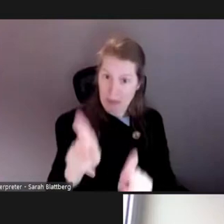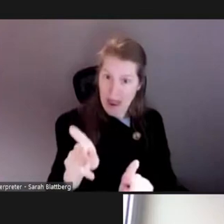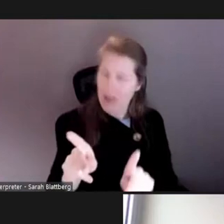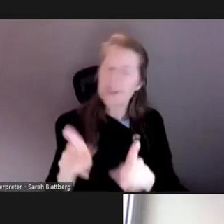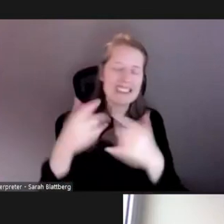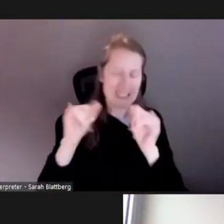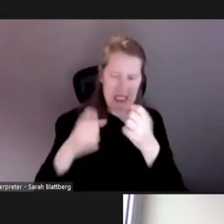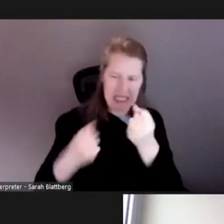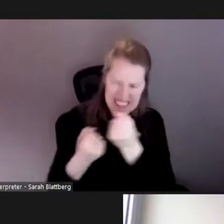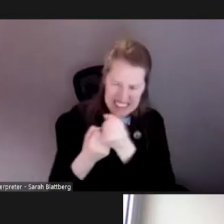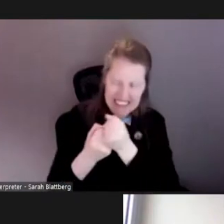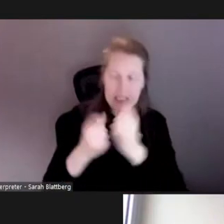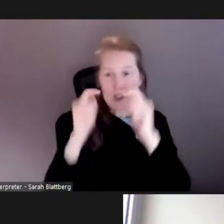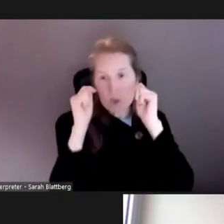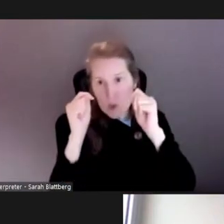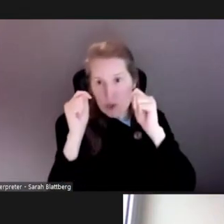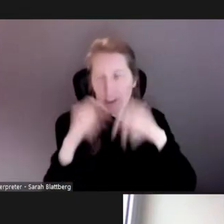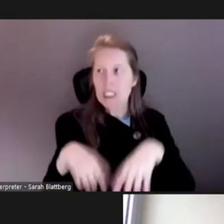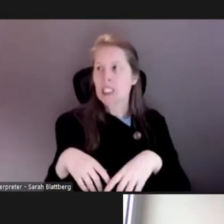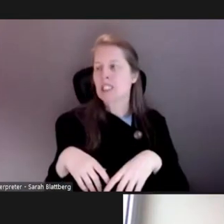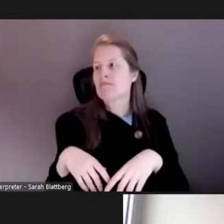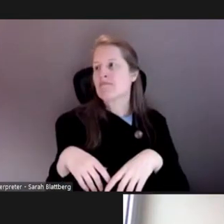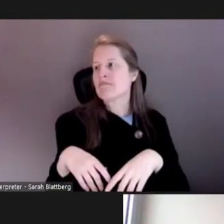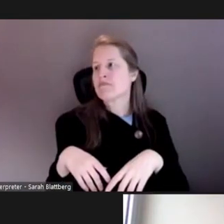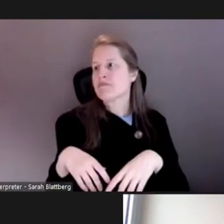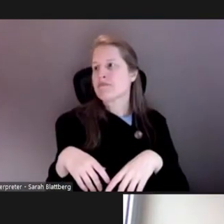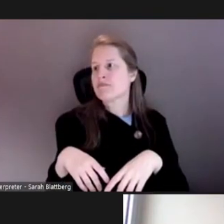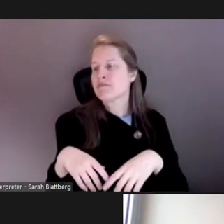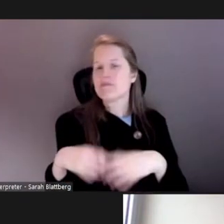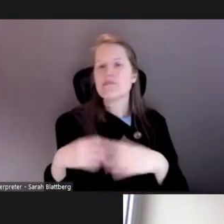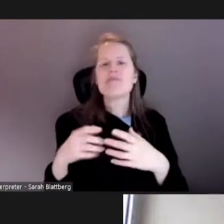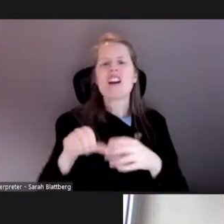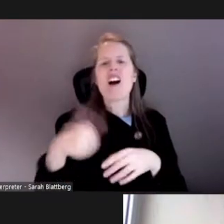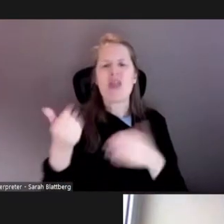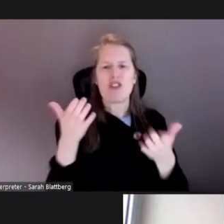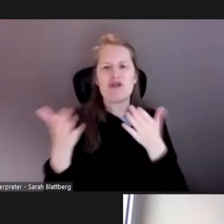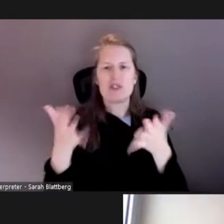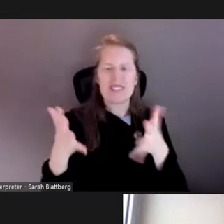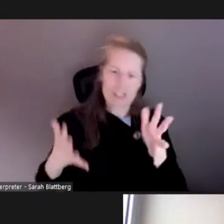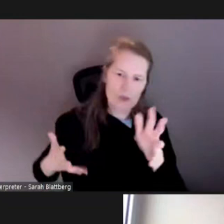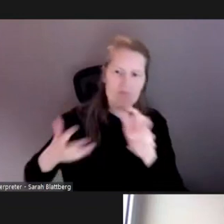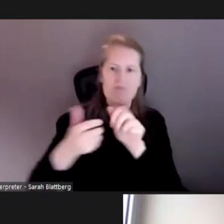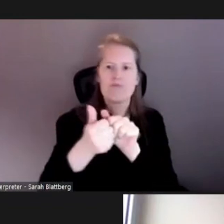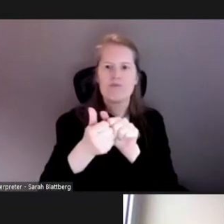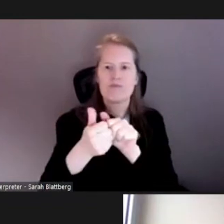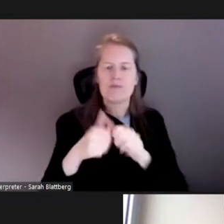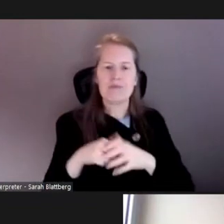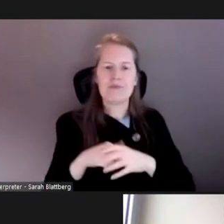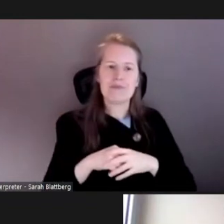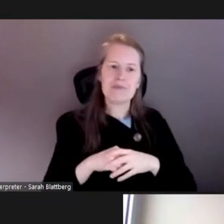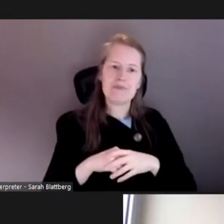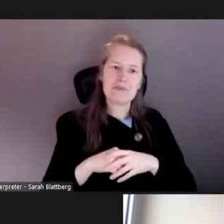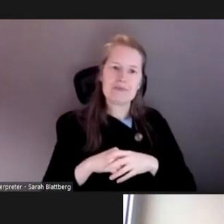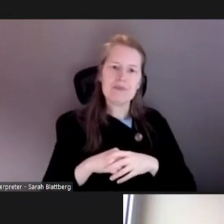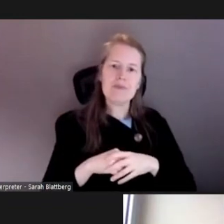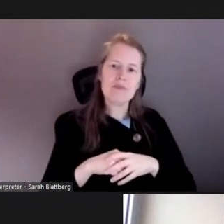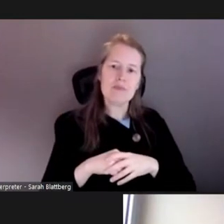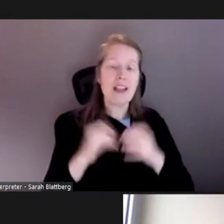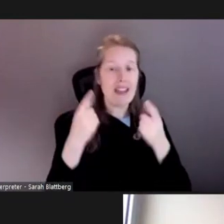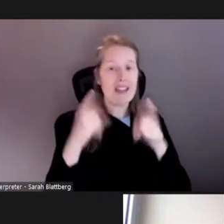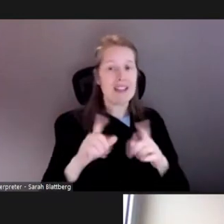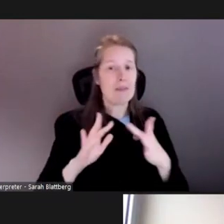have additional tutoring support and additional wraparound services. A lot of that is happening